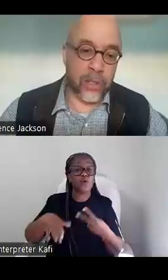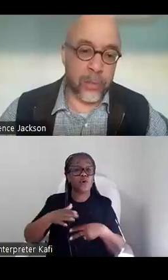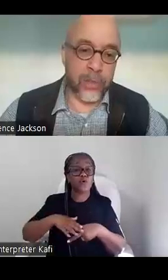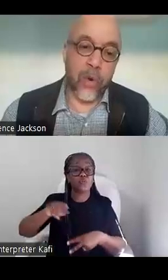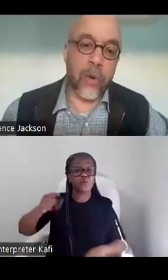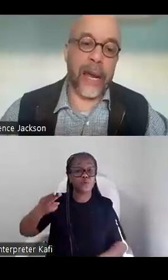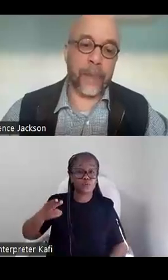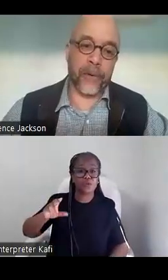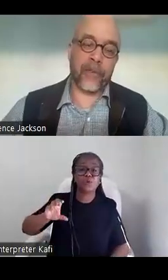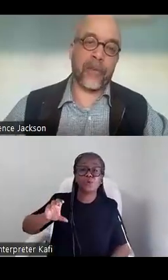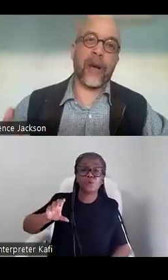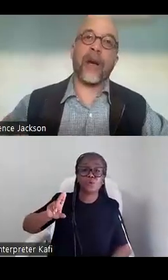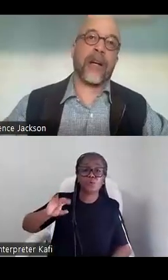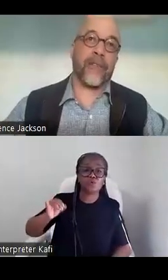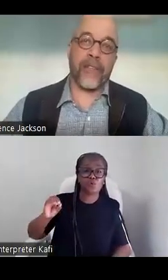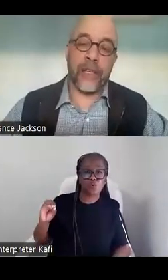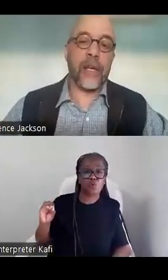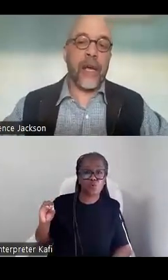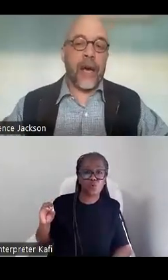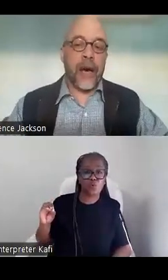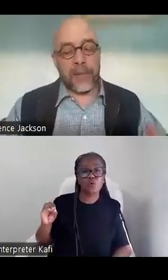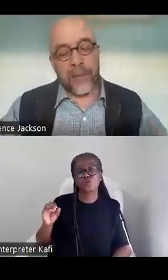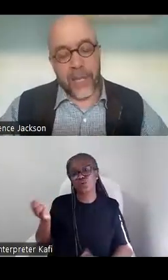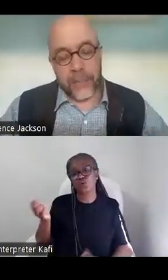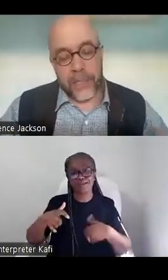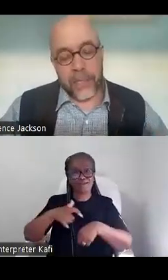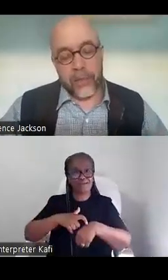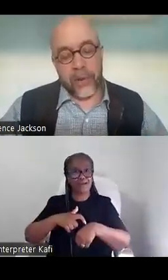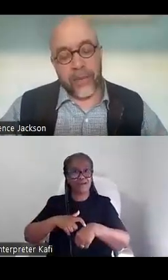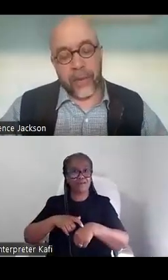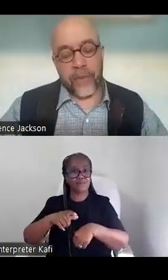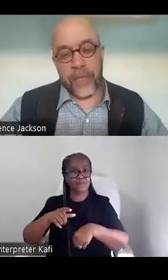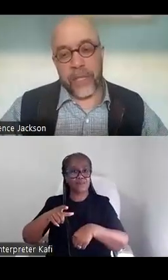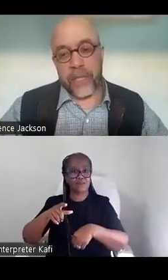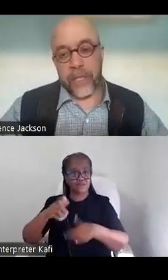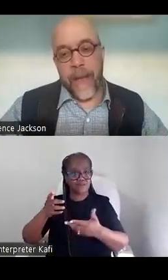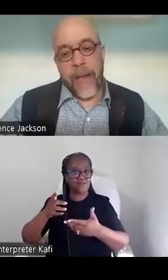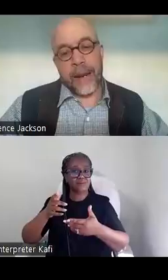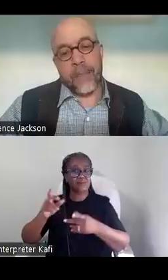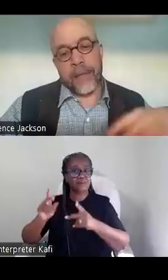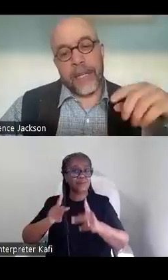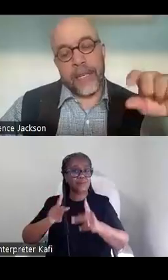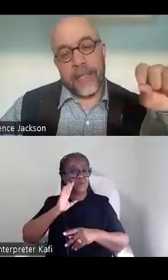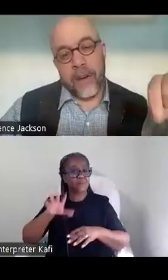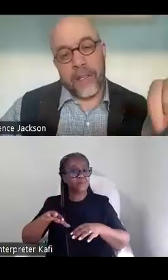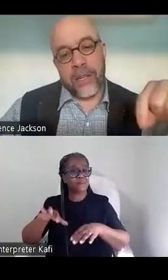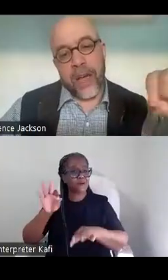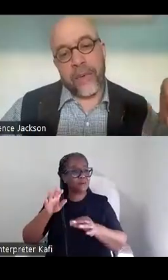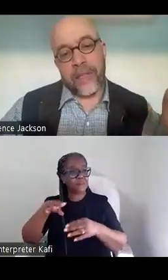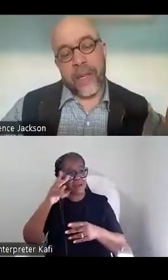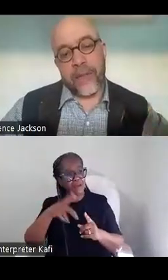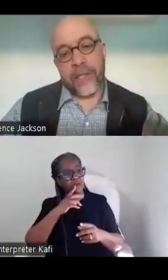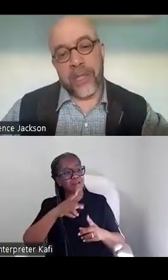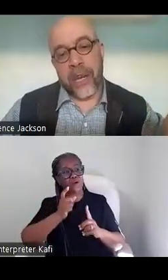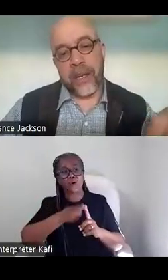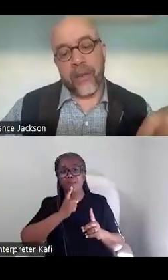catch-all terms for a Black person, Cuffy, sometimes Cuffee. But it is also evidence